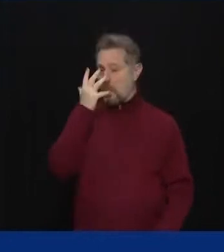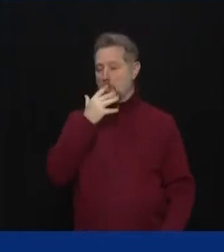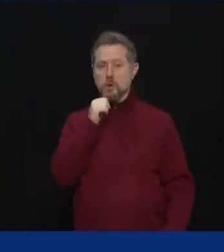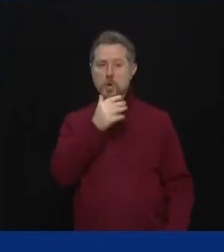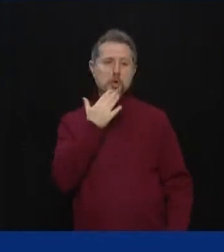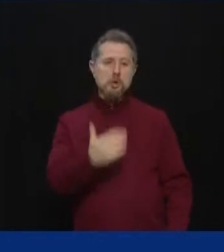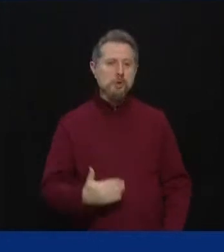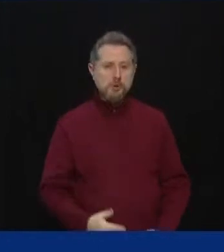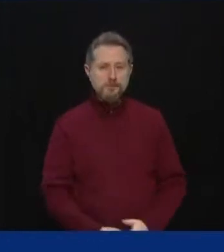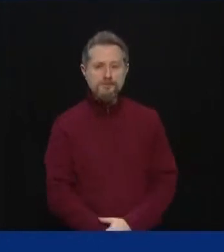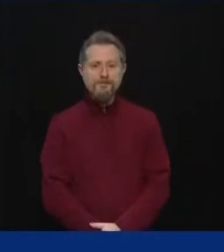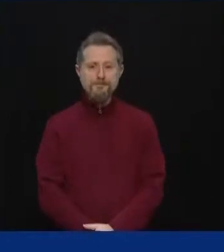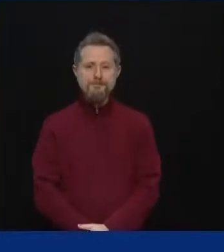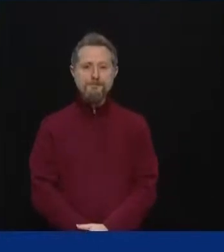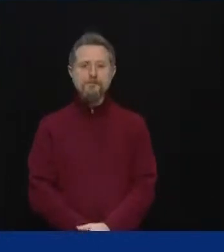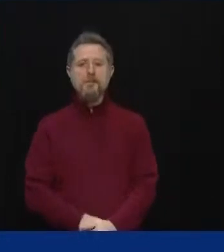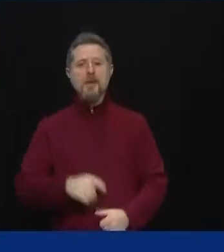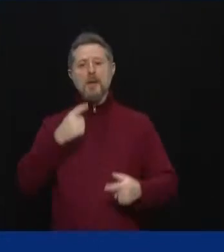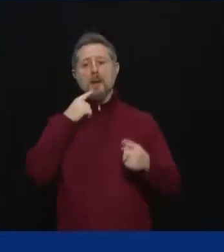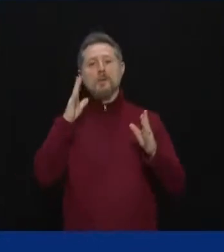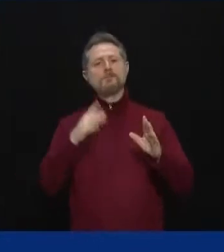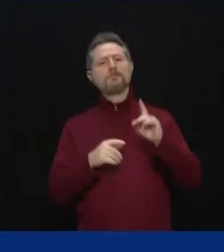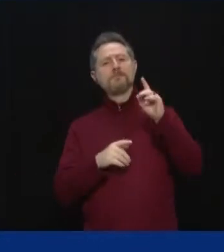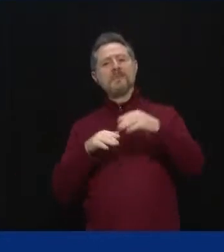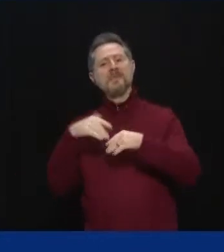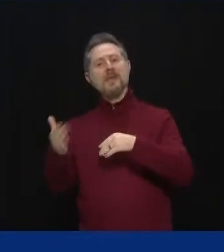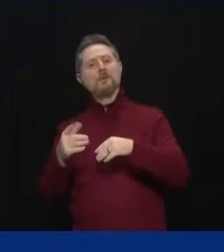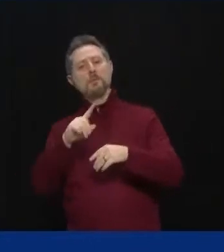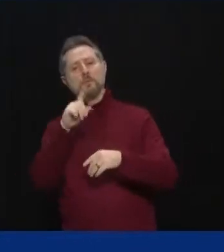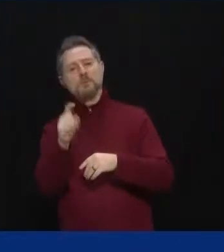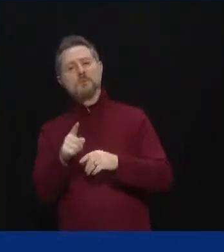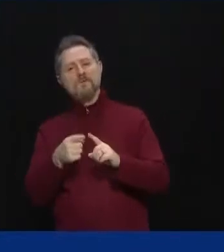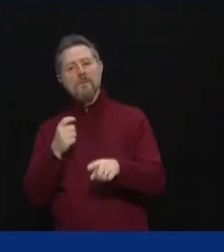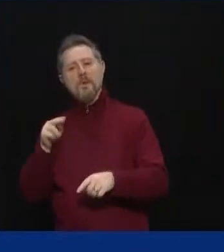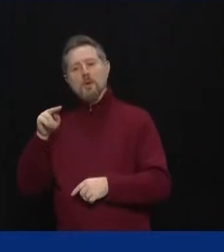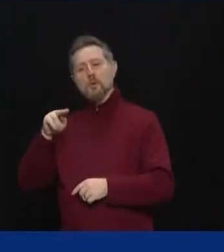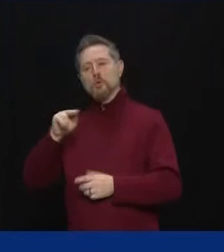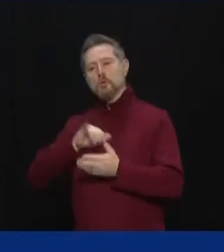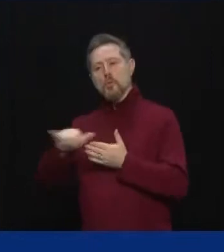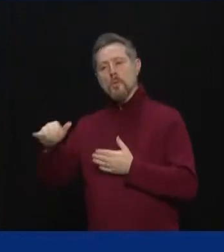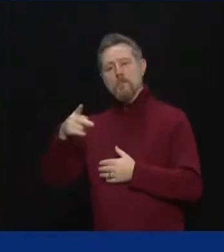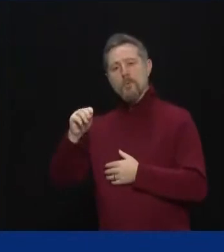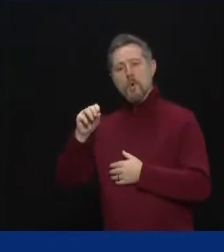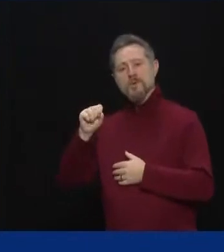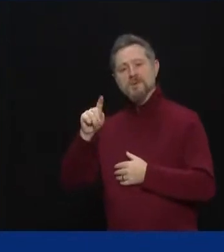Thank you, Governor. Your next question comes from Bernadette Hogan of the New York Post. Bernadette, your mic is open.